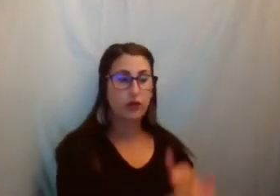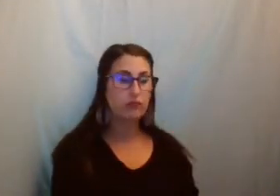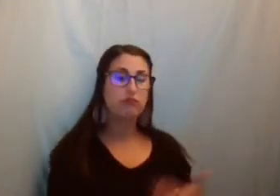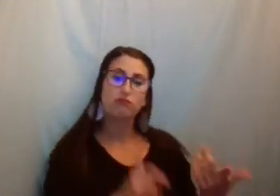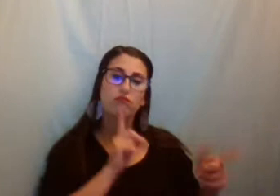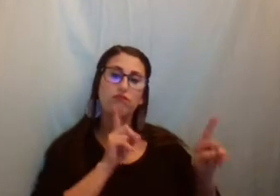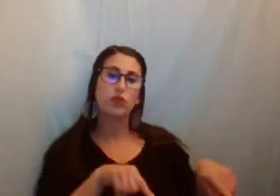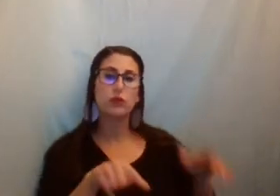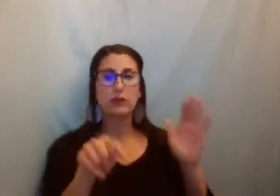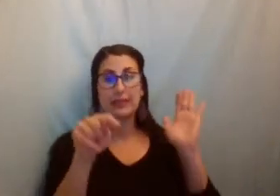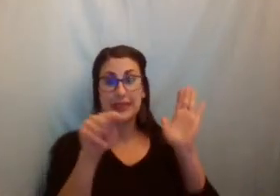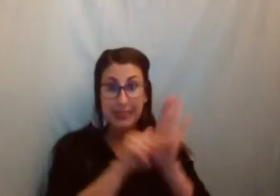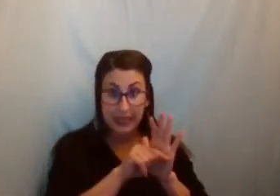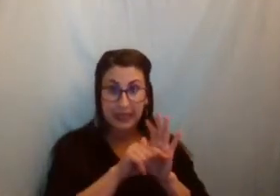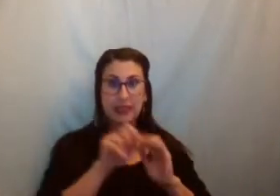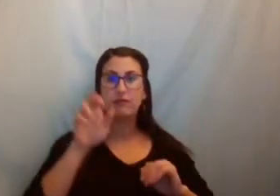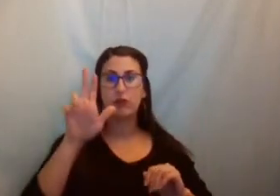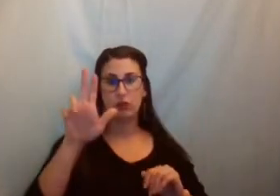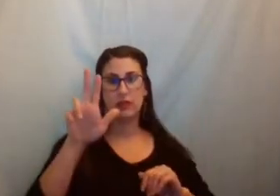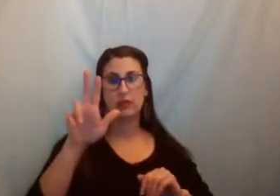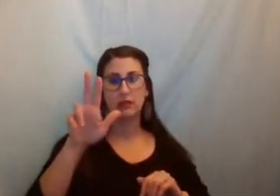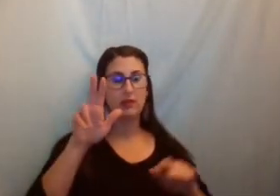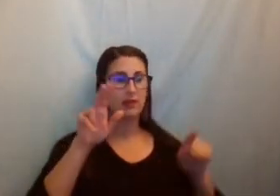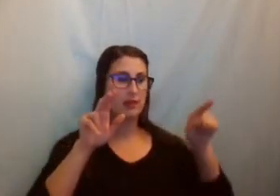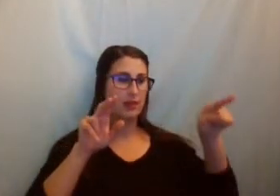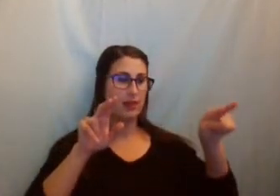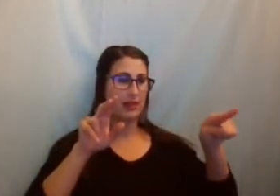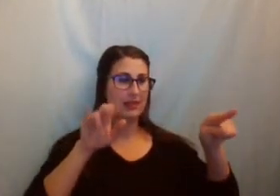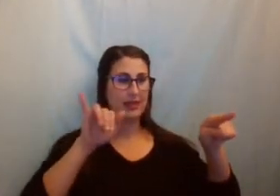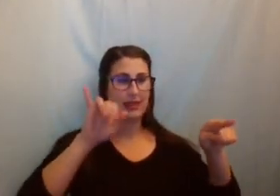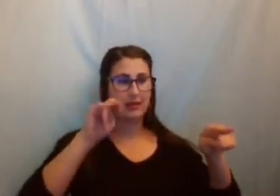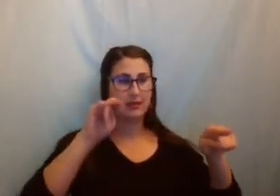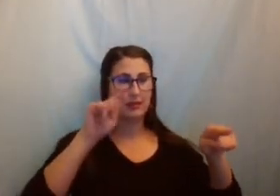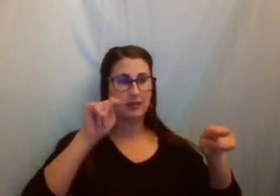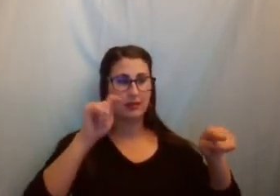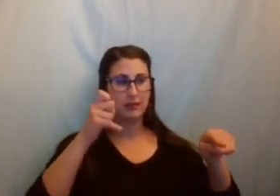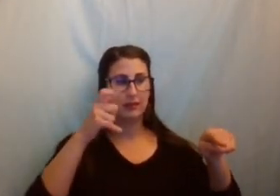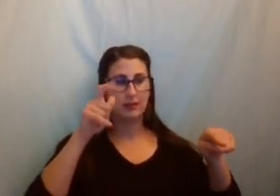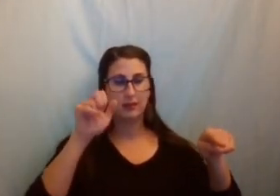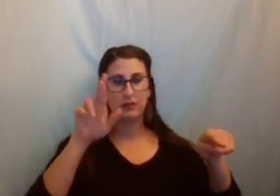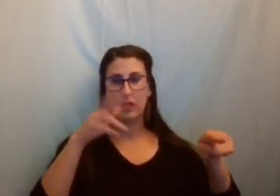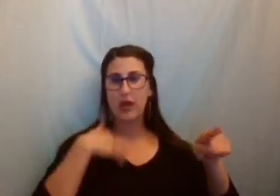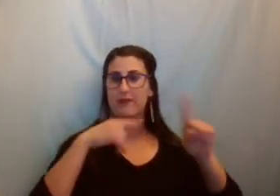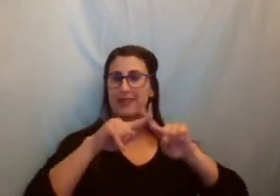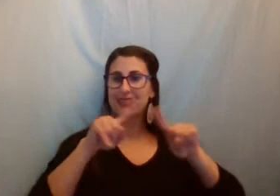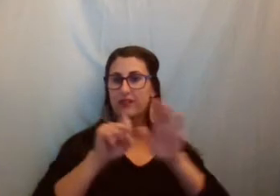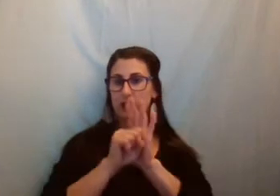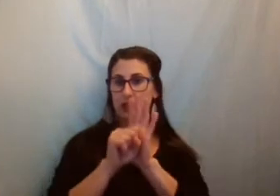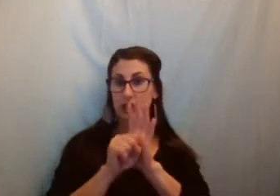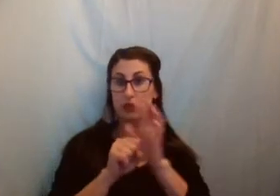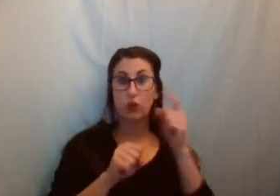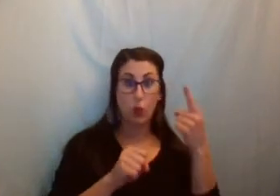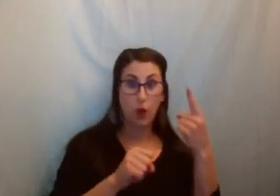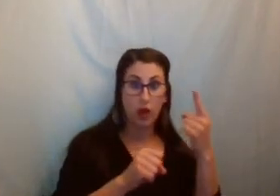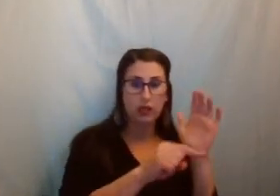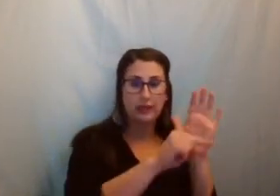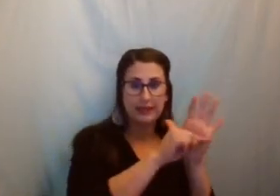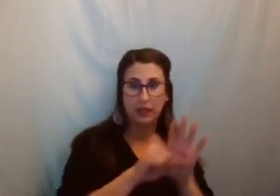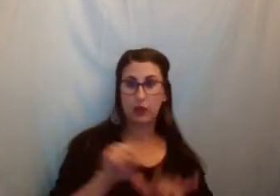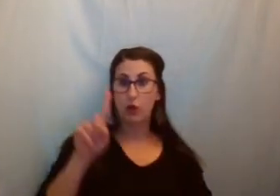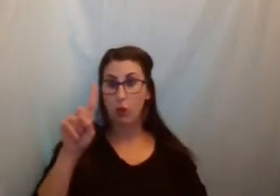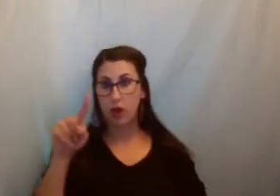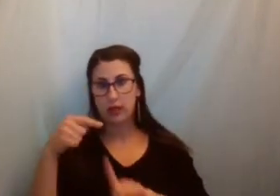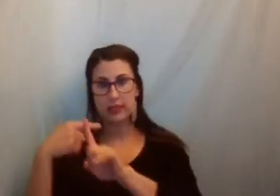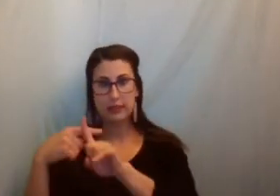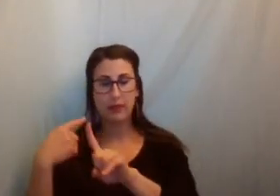3. Okay, that's what everything right here is saying. Right, the integers have different signs. One is negative while the